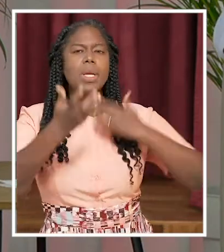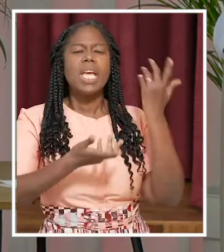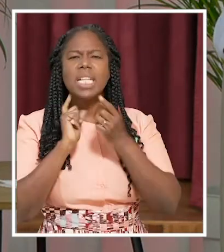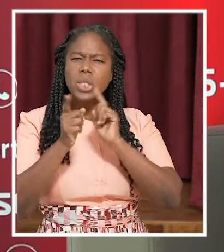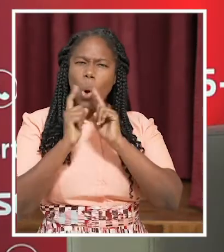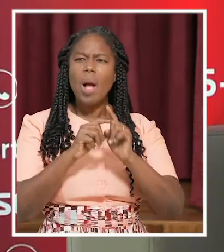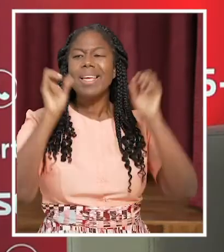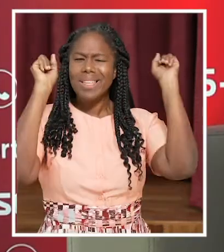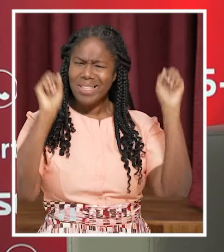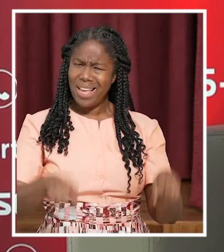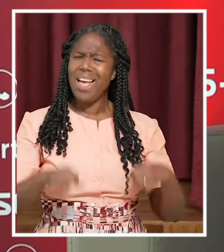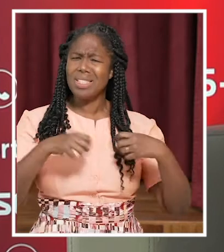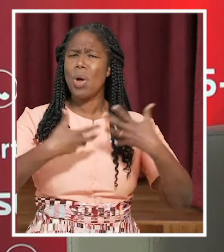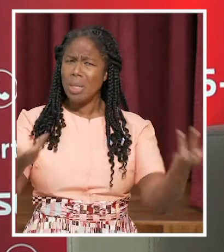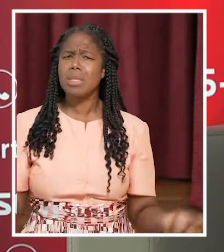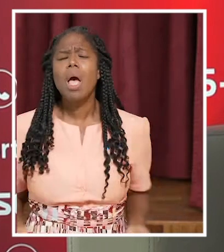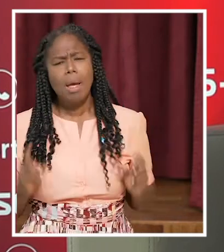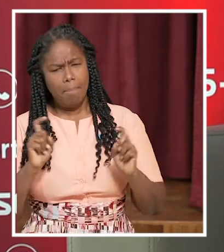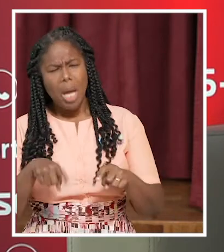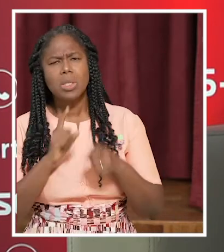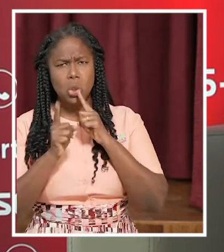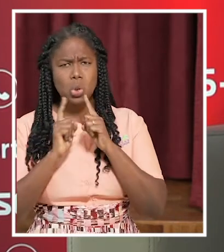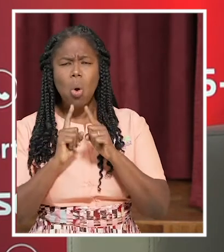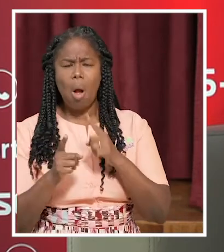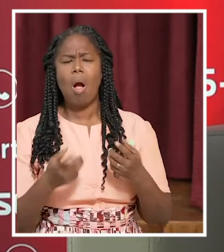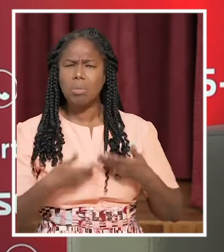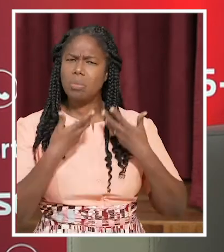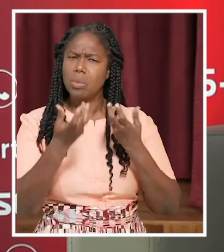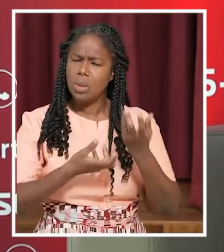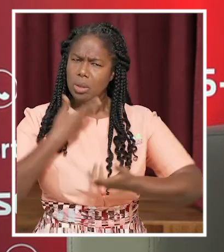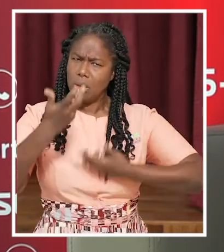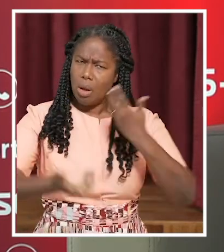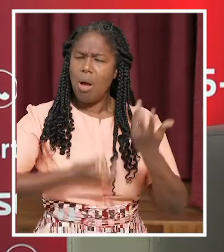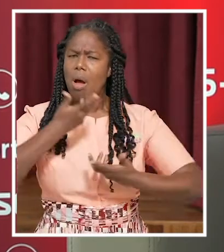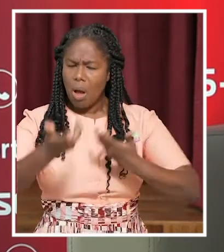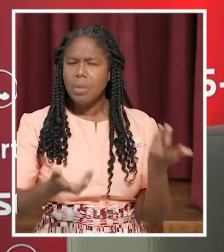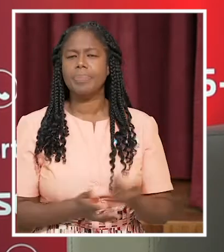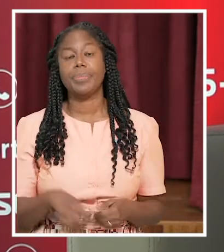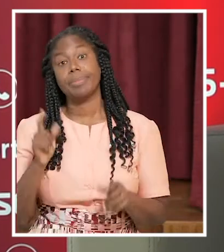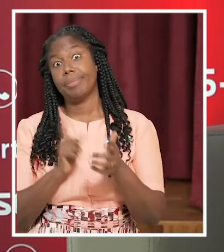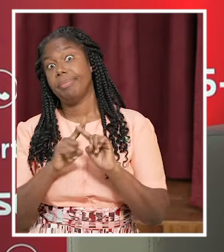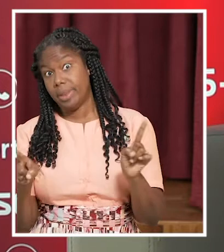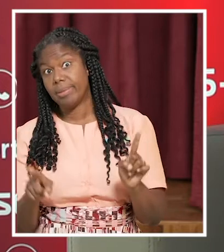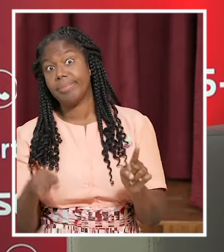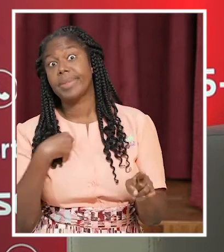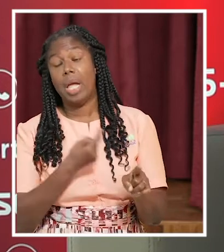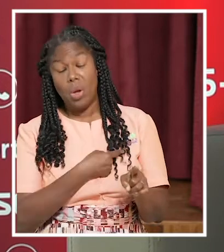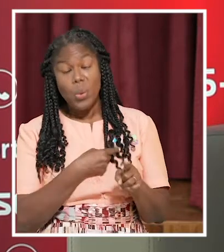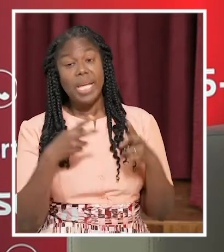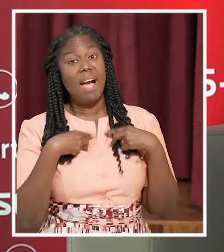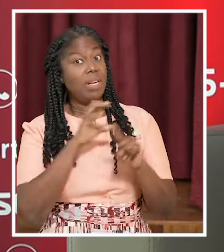of course. I'm into talk therapy, so I would recommend it. But we come from a culture where sometimes speaking out